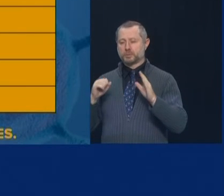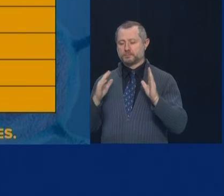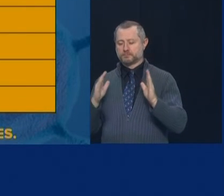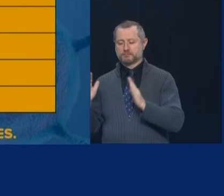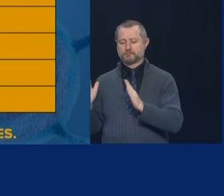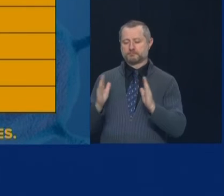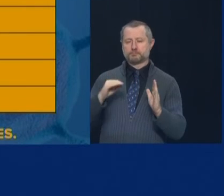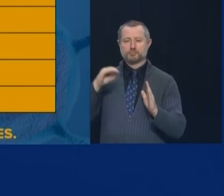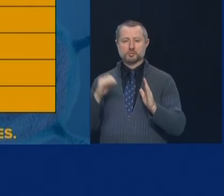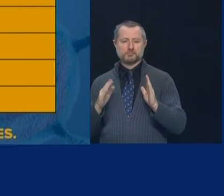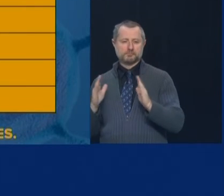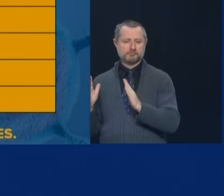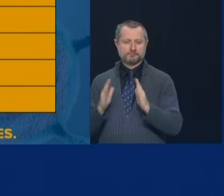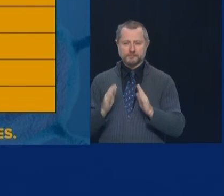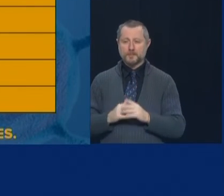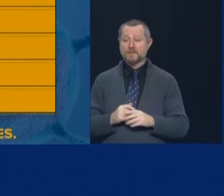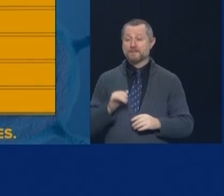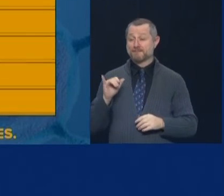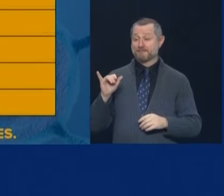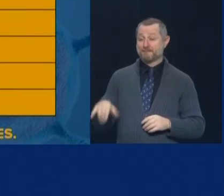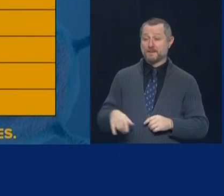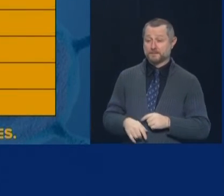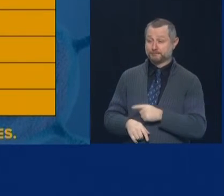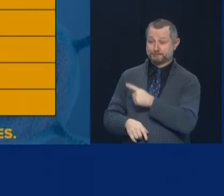And we take that into consideration.